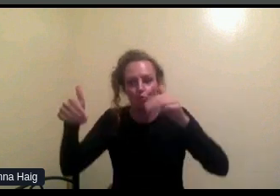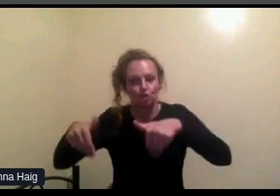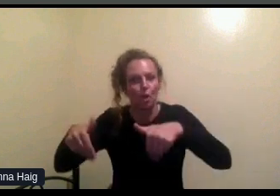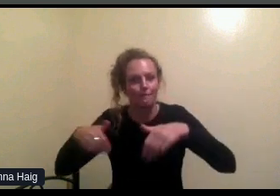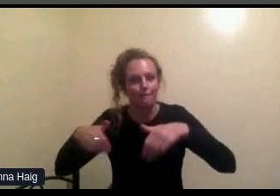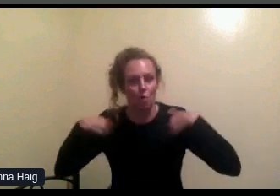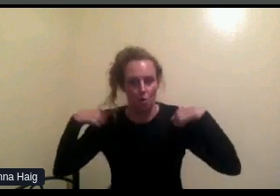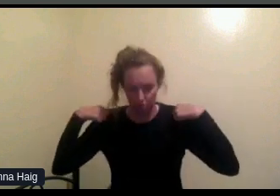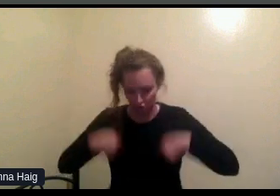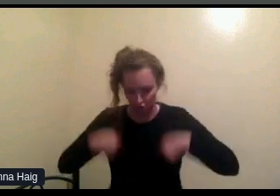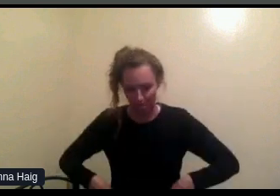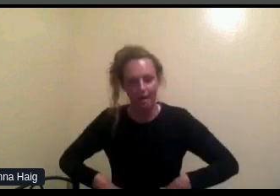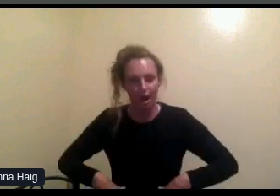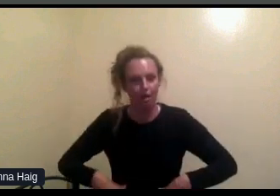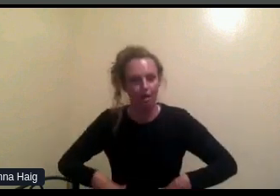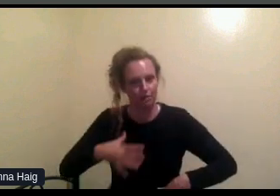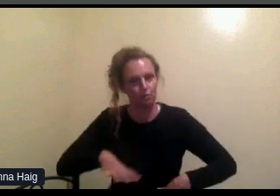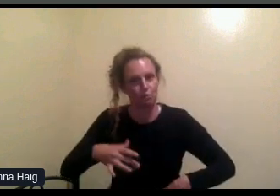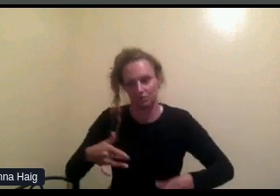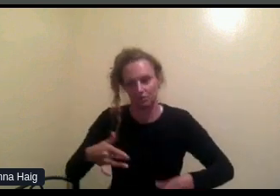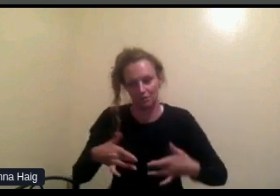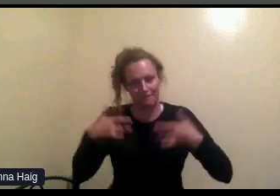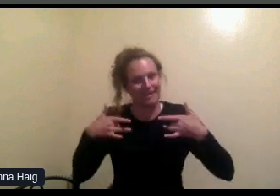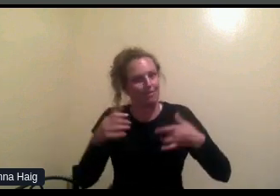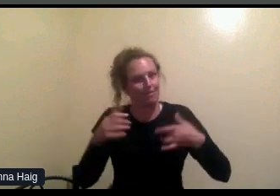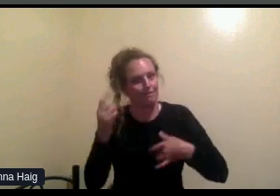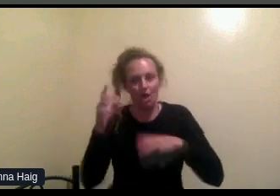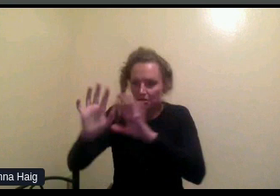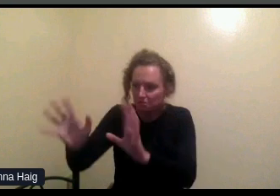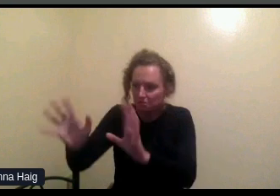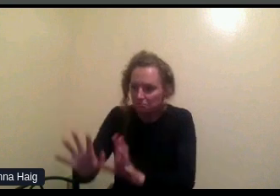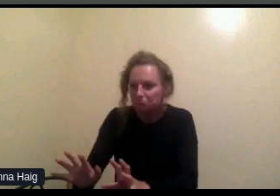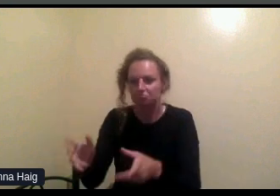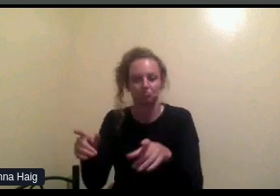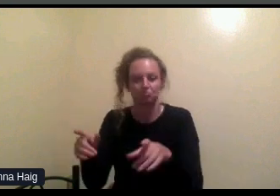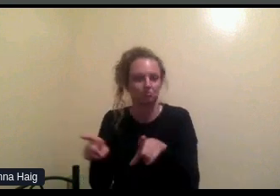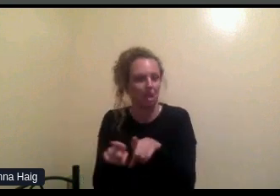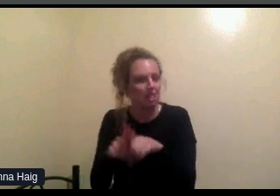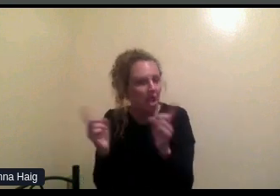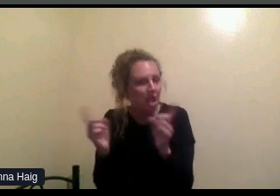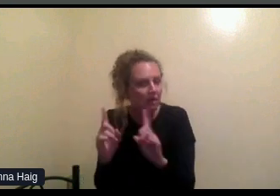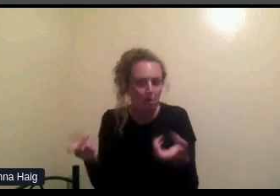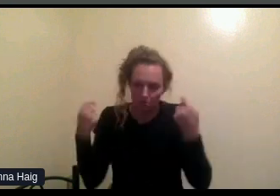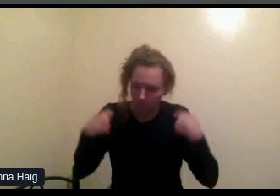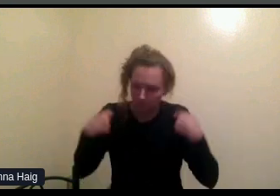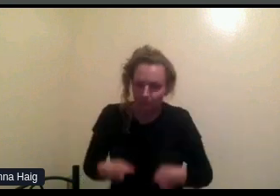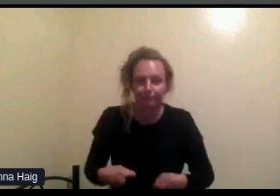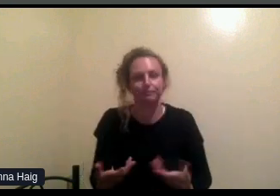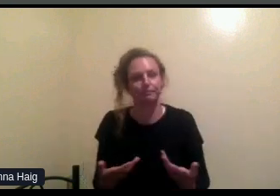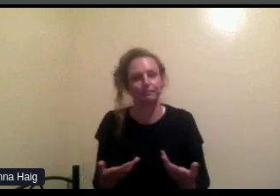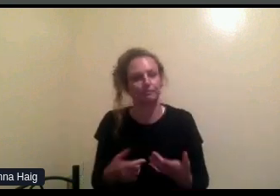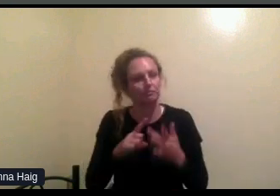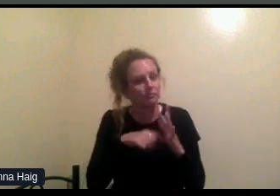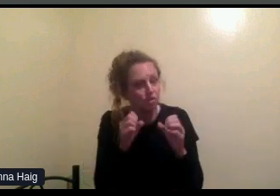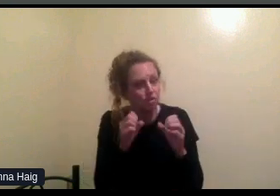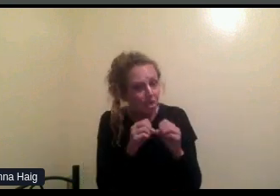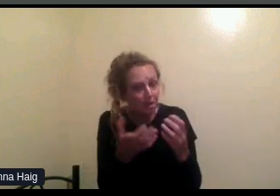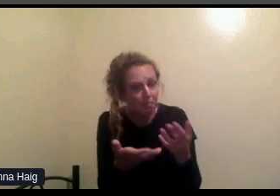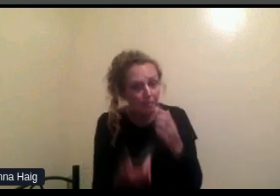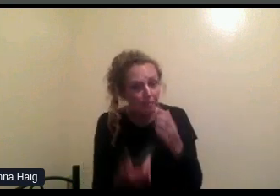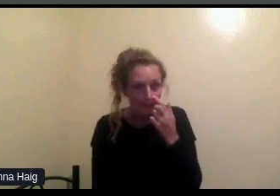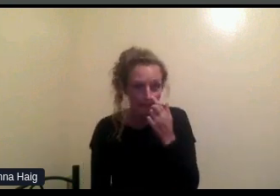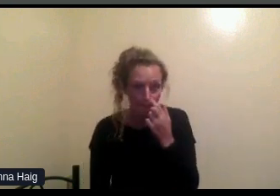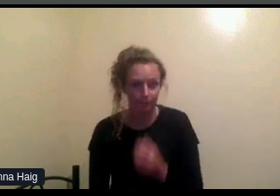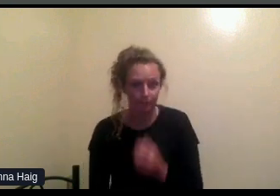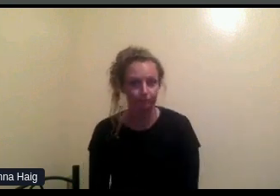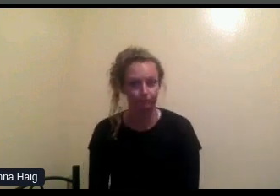how those accessibility features actually work for me. So, yeah, Jacob, did you have any more thoughts around that? No. I